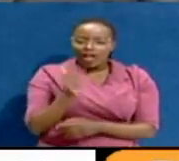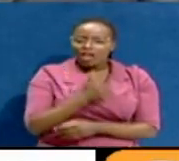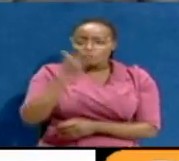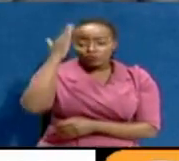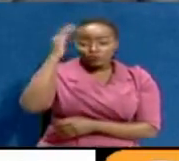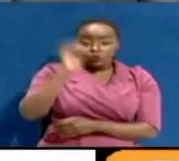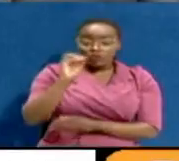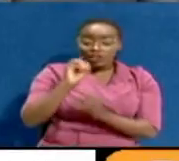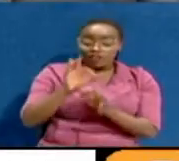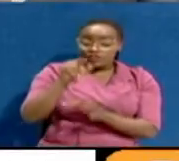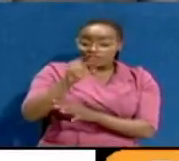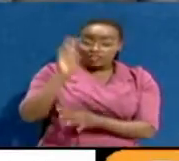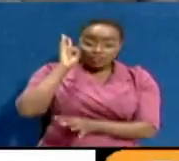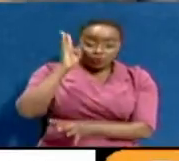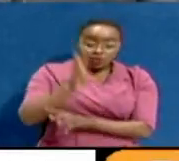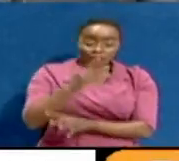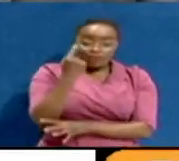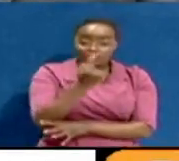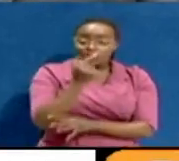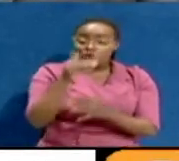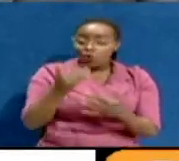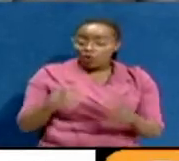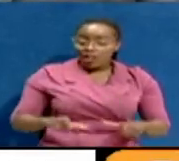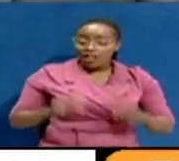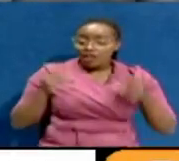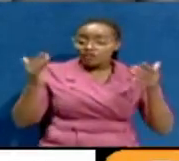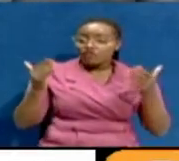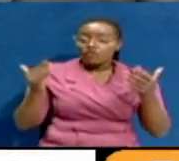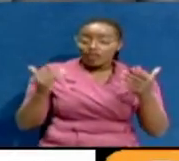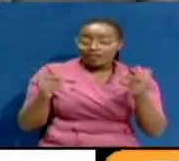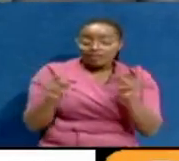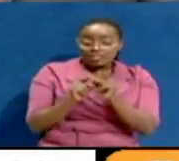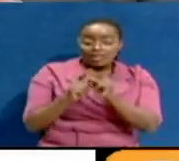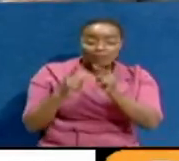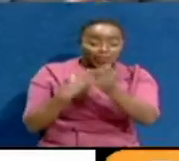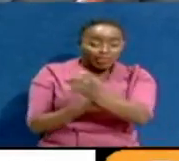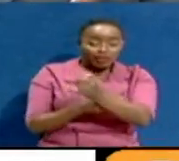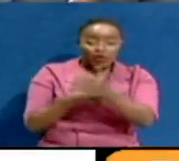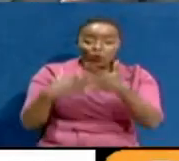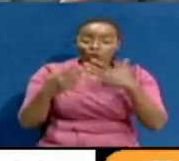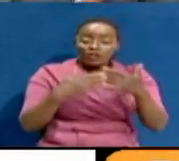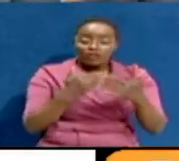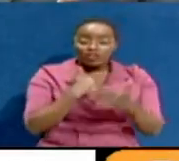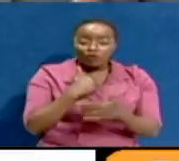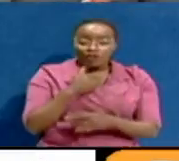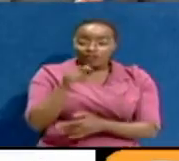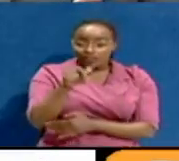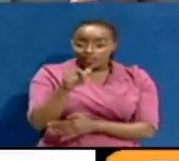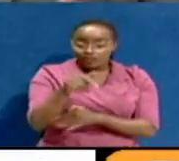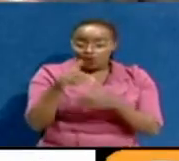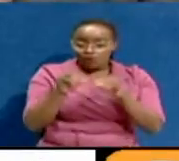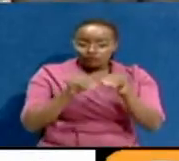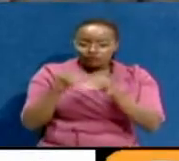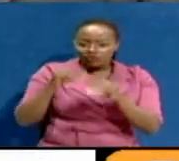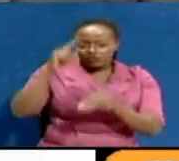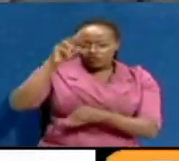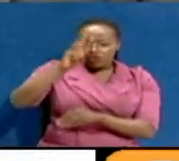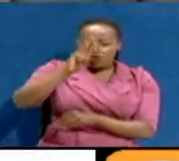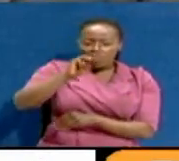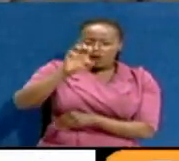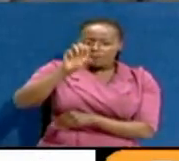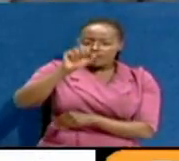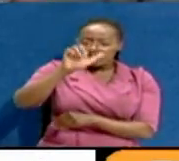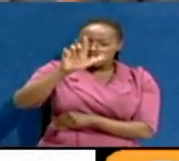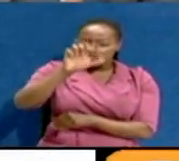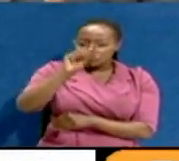know whether this is going to be a single lifetime kind of a vaccine, similar to the way you have for yellow fever or measles, or whether it